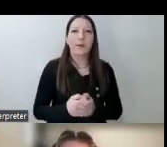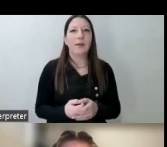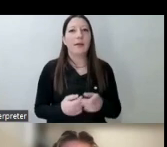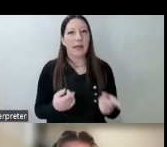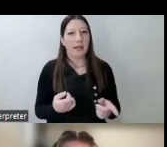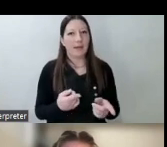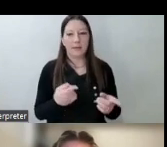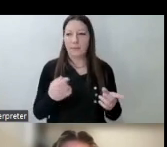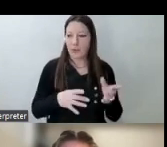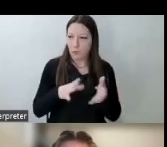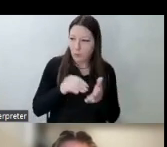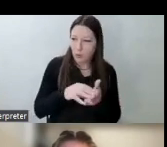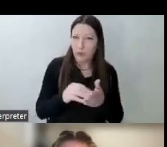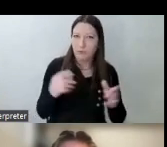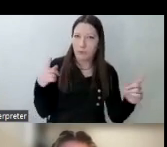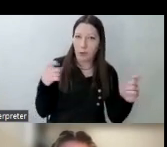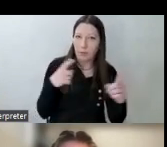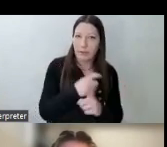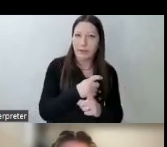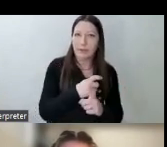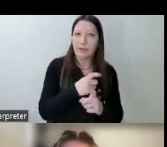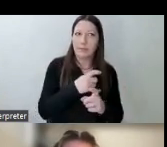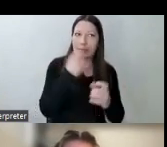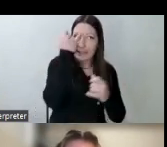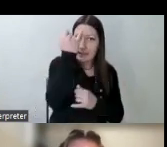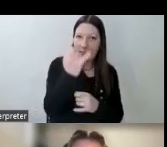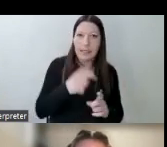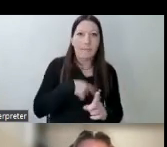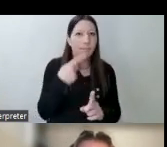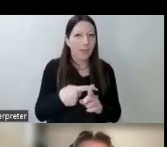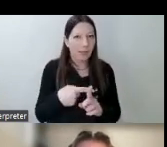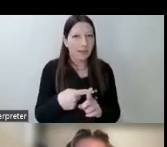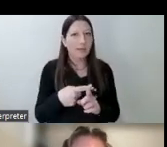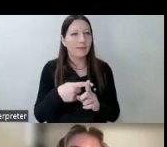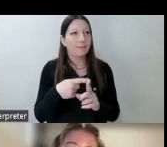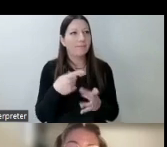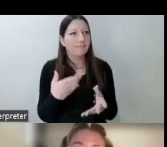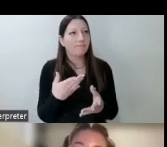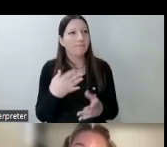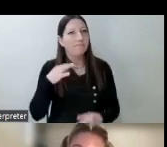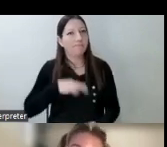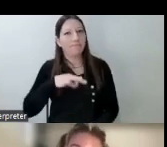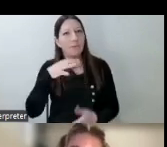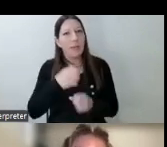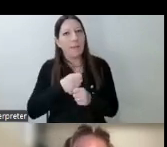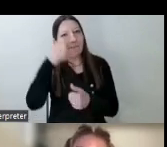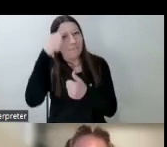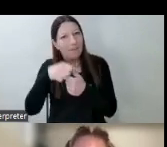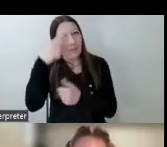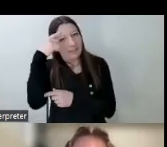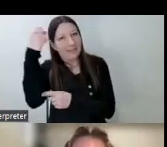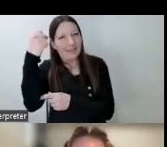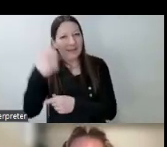at the same time as guaranteeing memorability. And the second, through narrative, historians